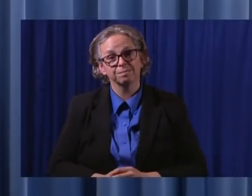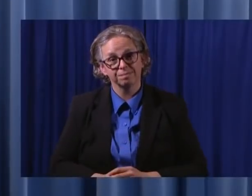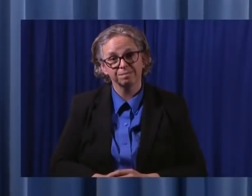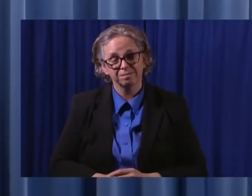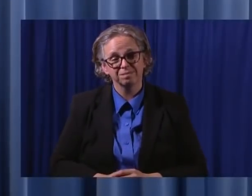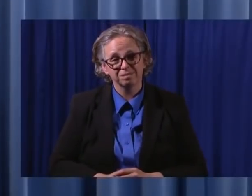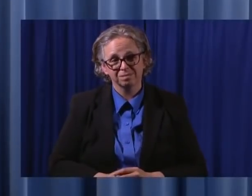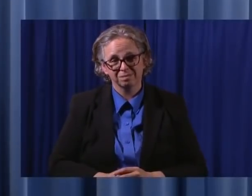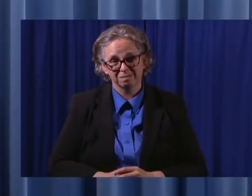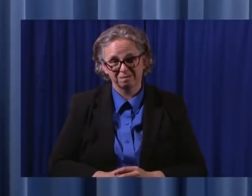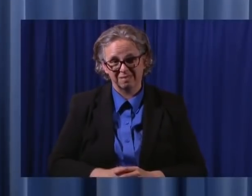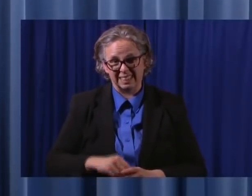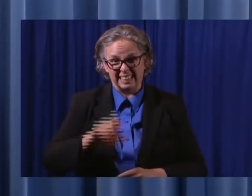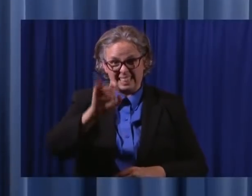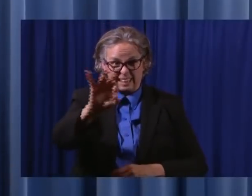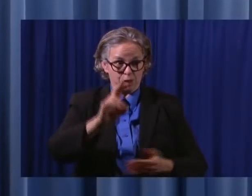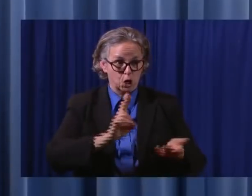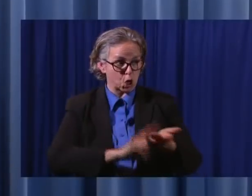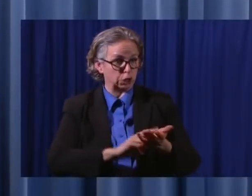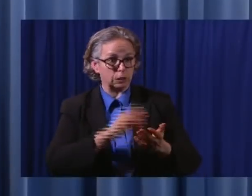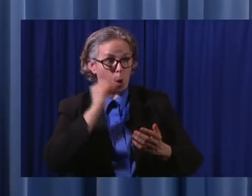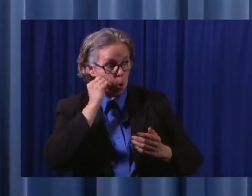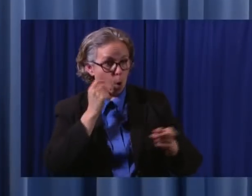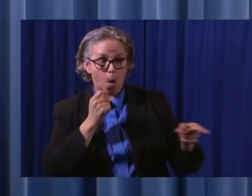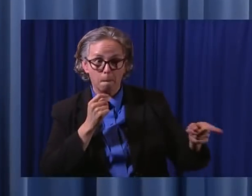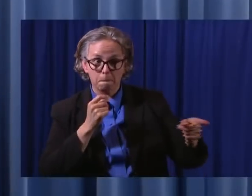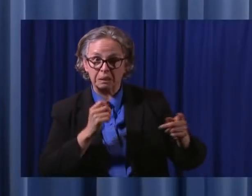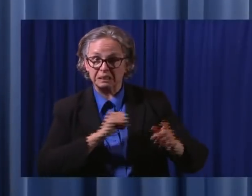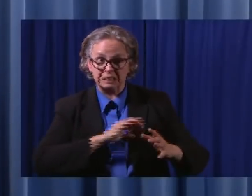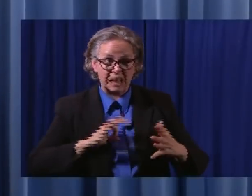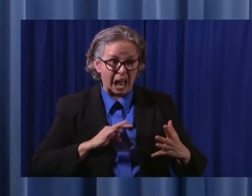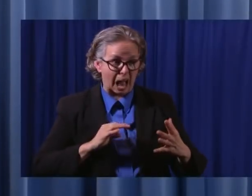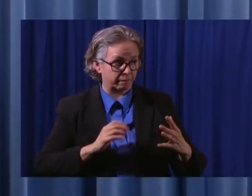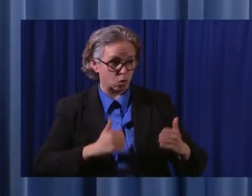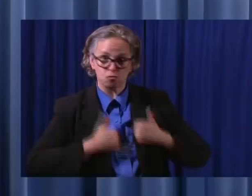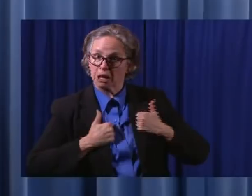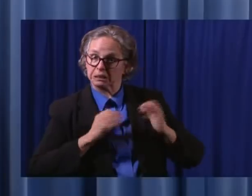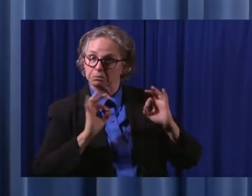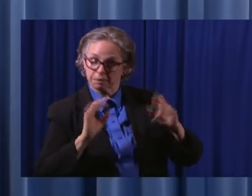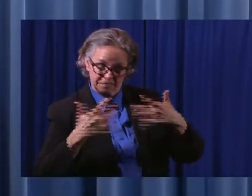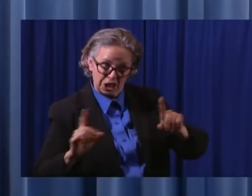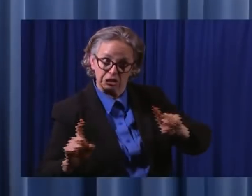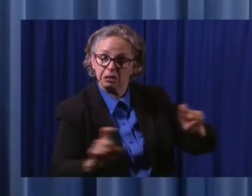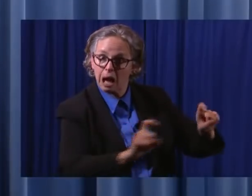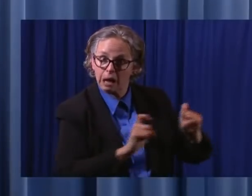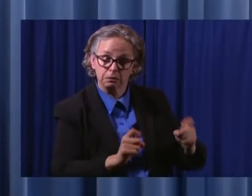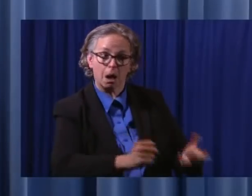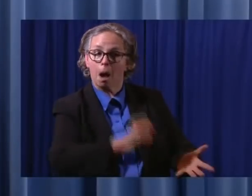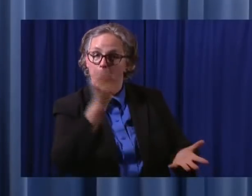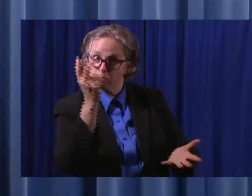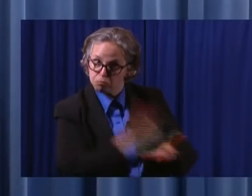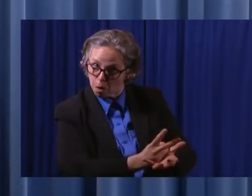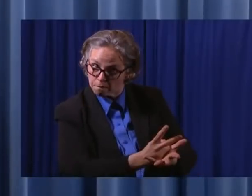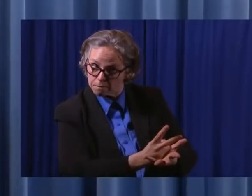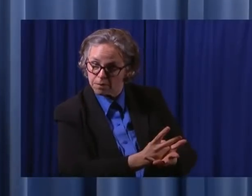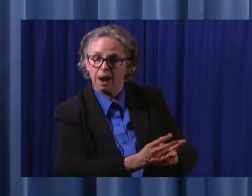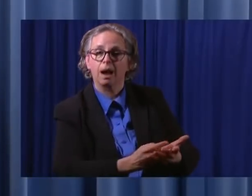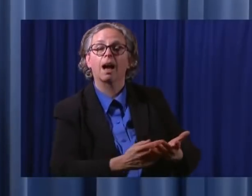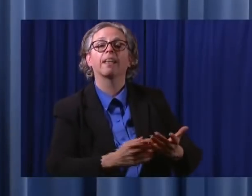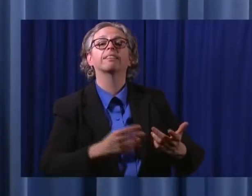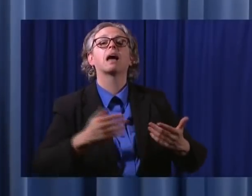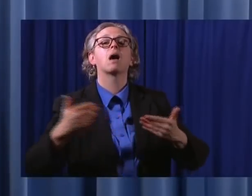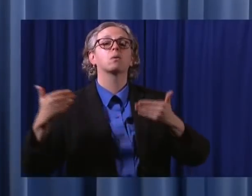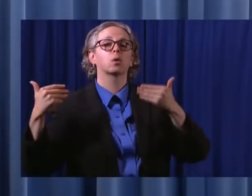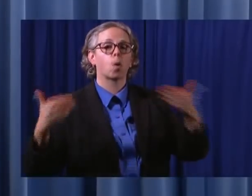the testing has been taken place, then that nursing home can, in fact, start opening up for visitation.